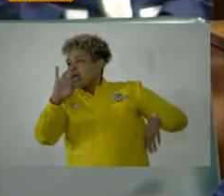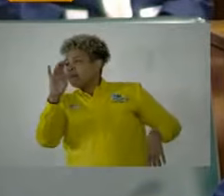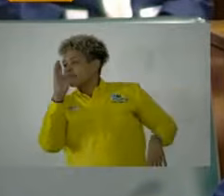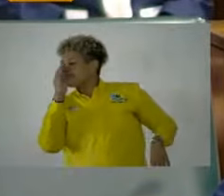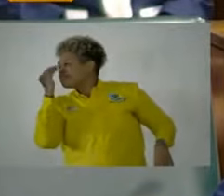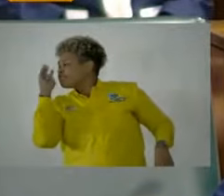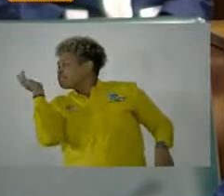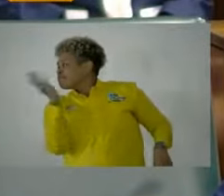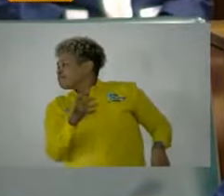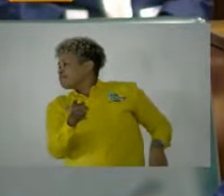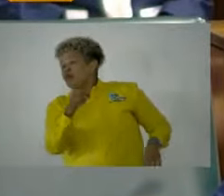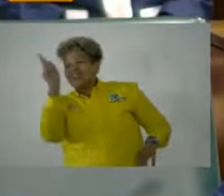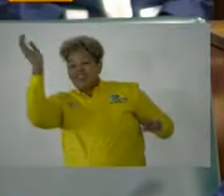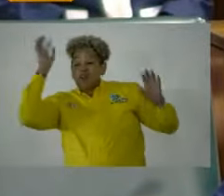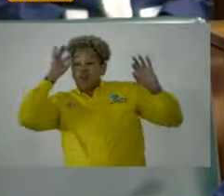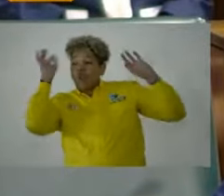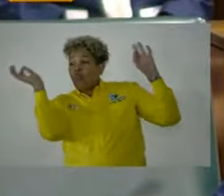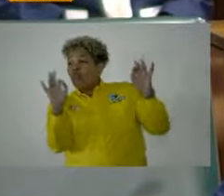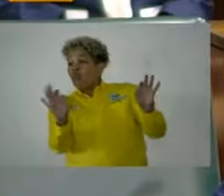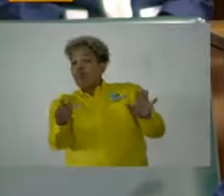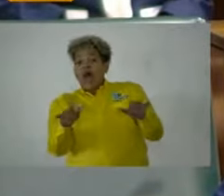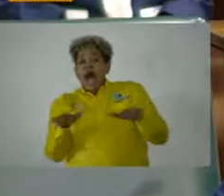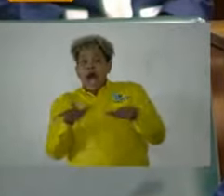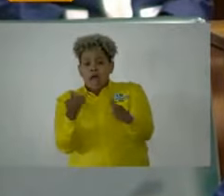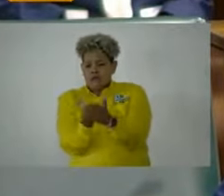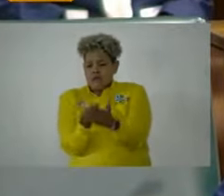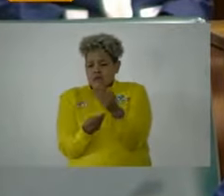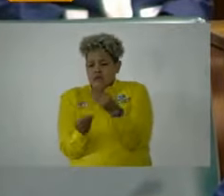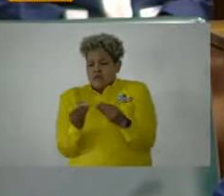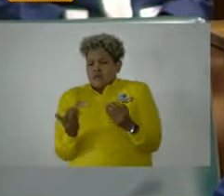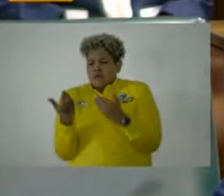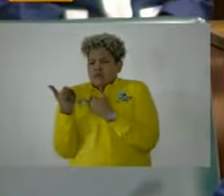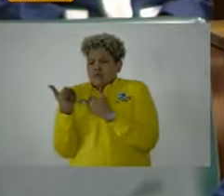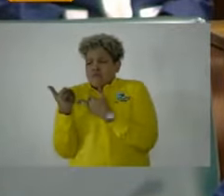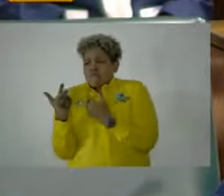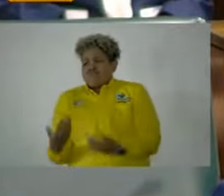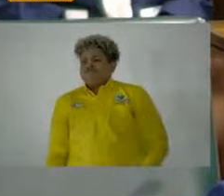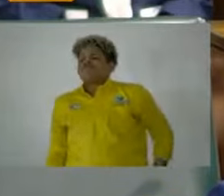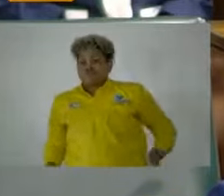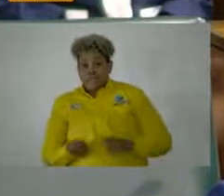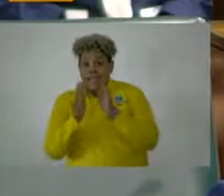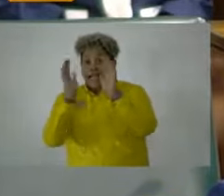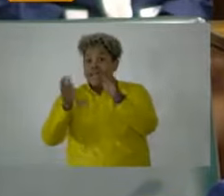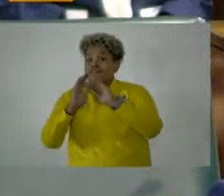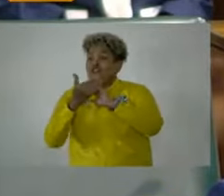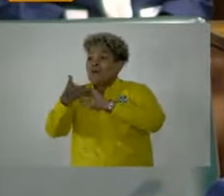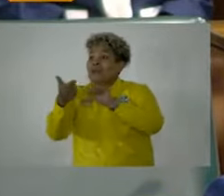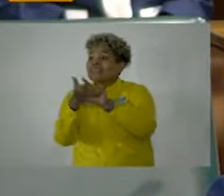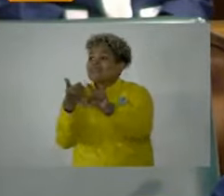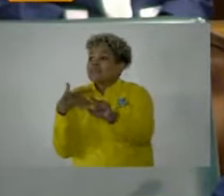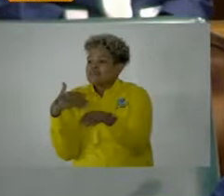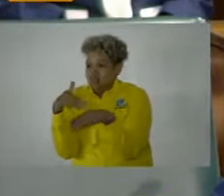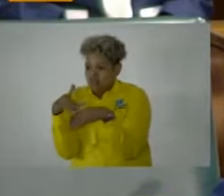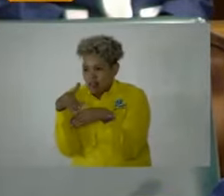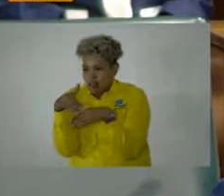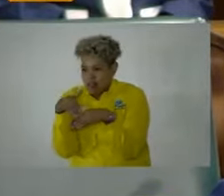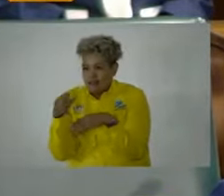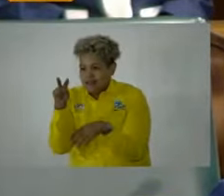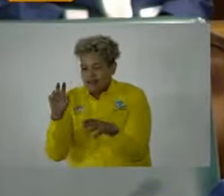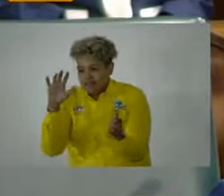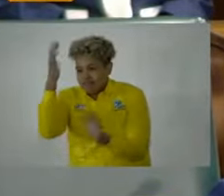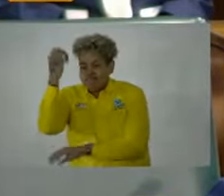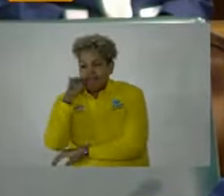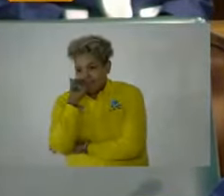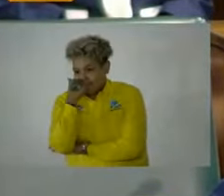program in a wanton act of fiscal irresponsibility, leaving Jamaica on the edge of a precipice and staring at